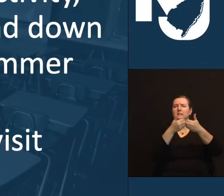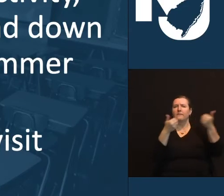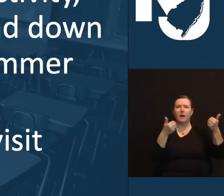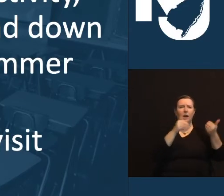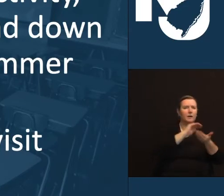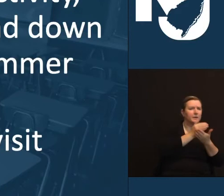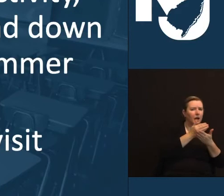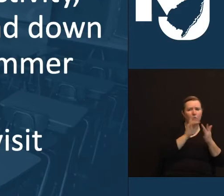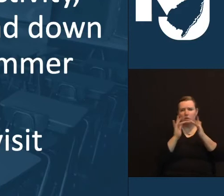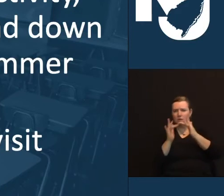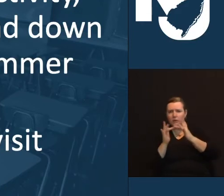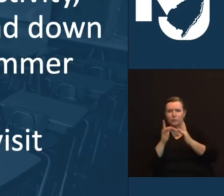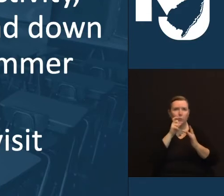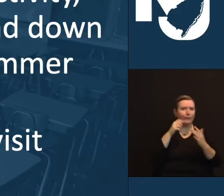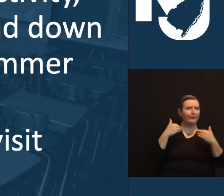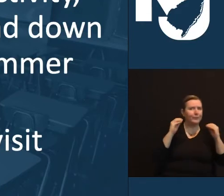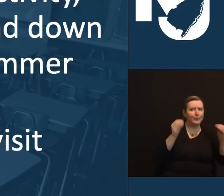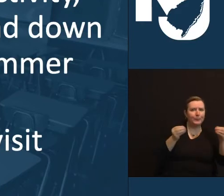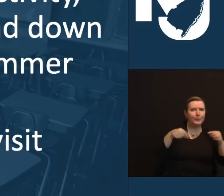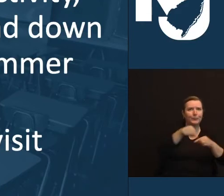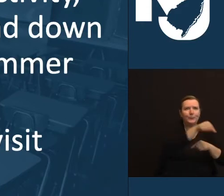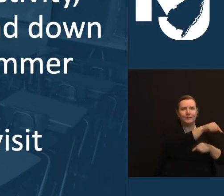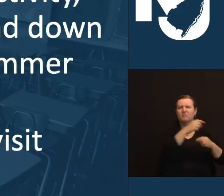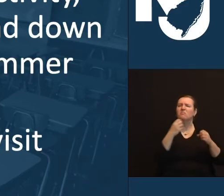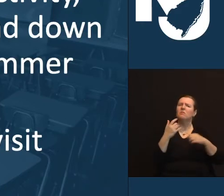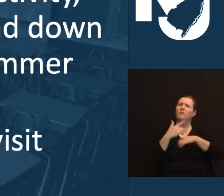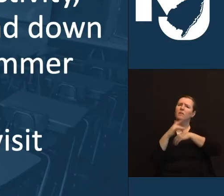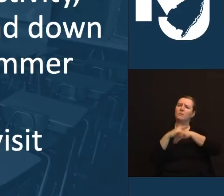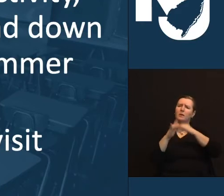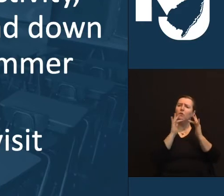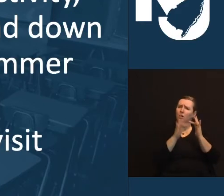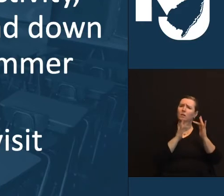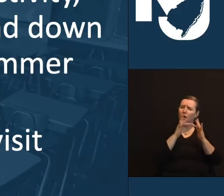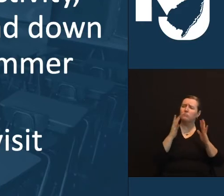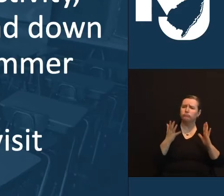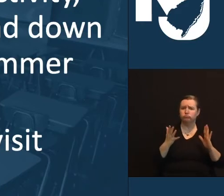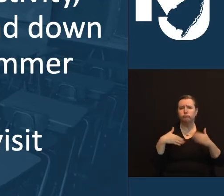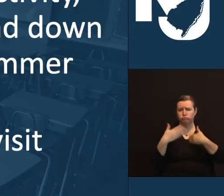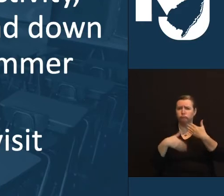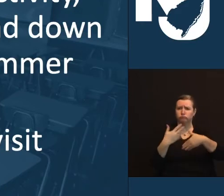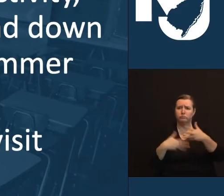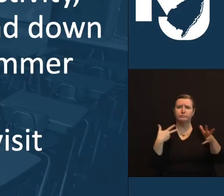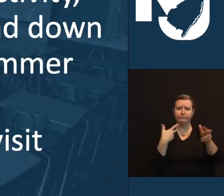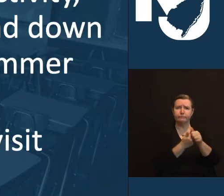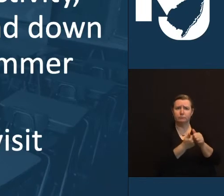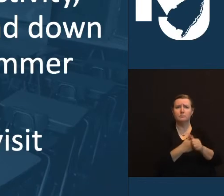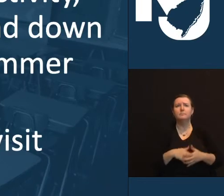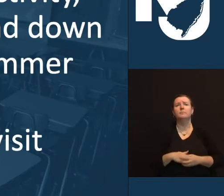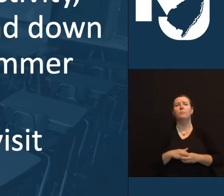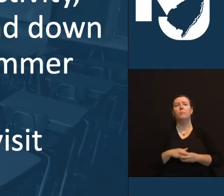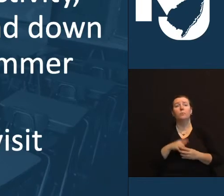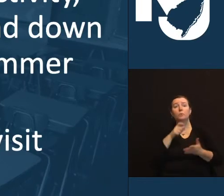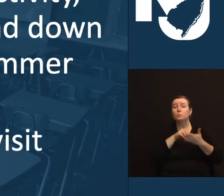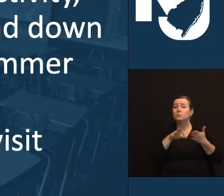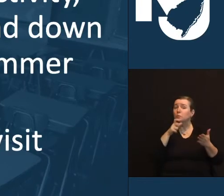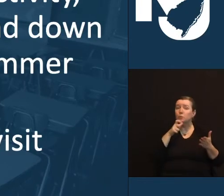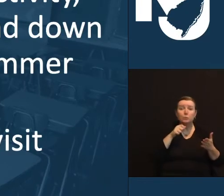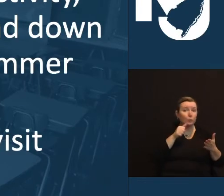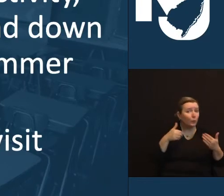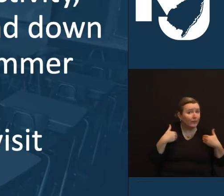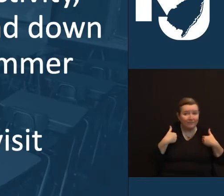nj.gov/education. The total number of students who currently lack either the proper device or connectivity for remote learning is now at